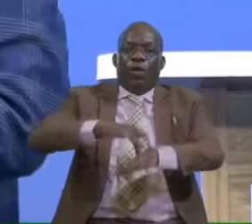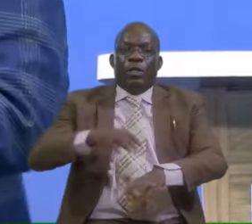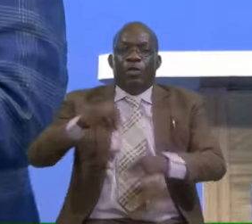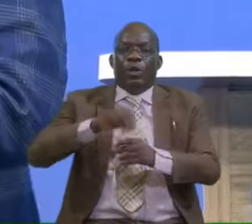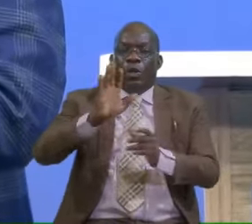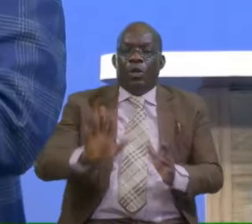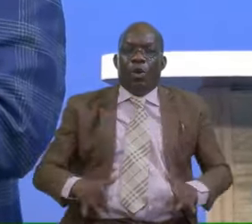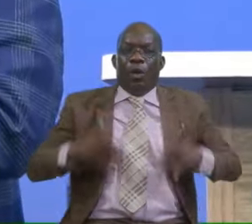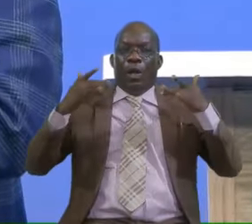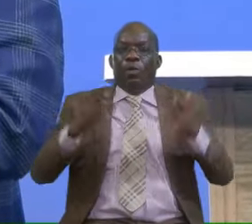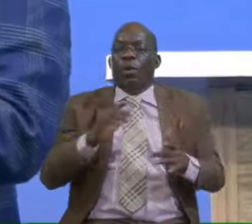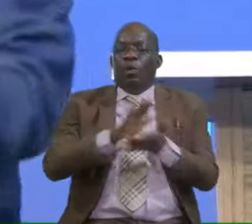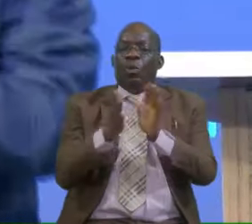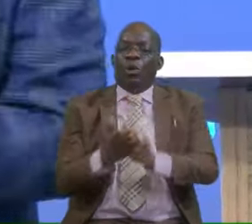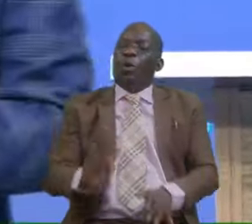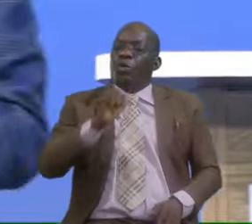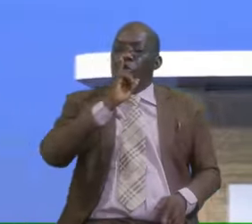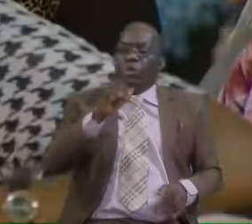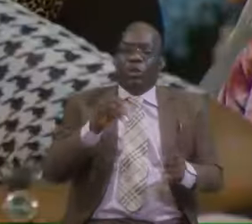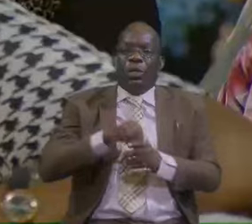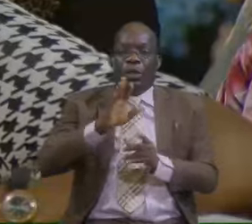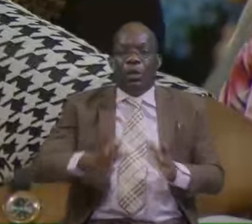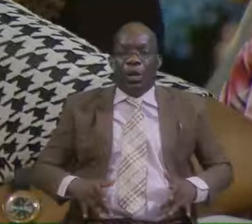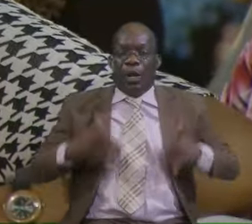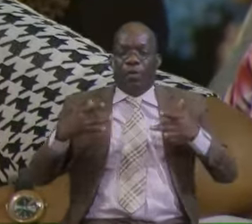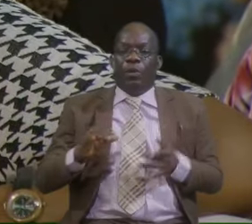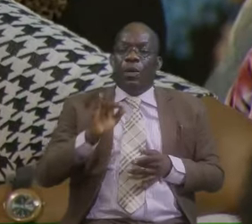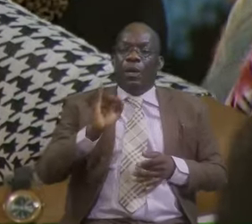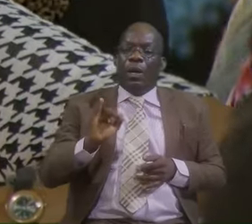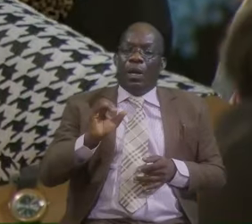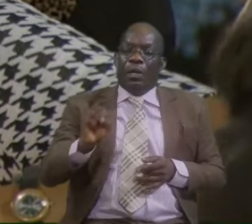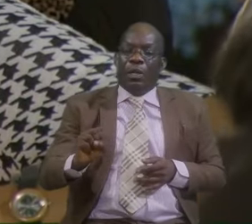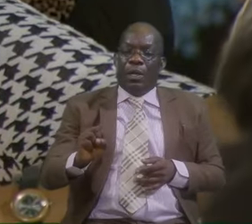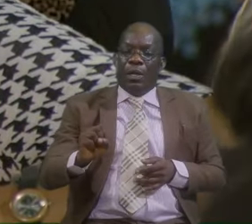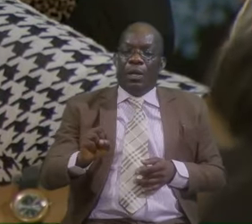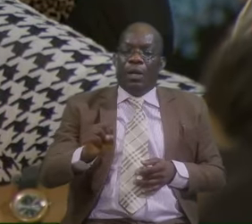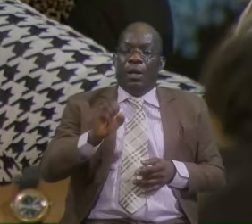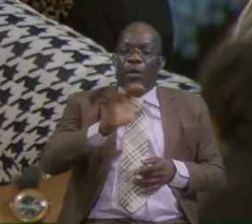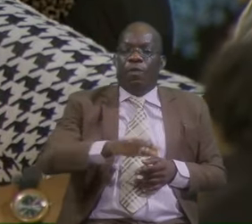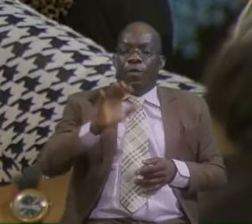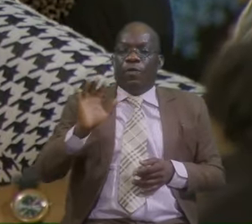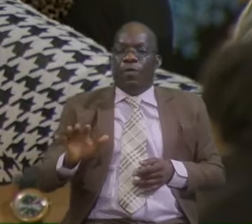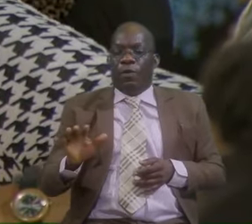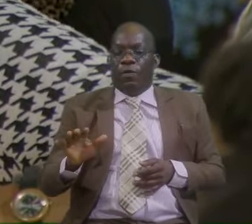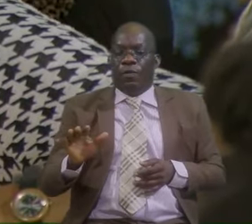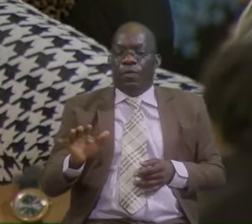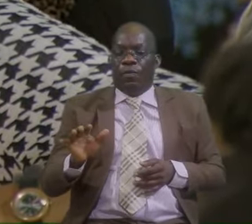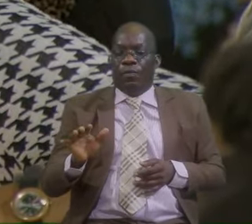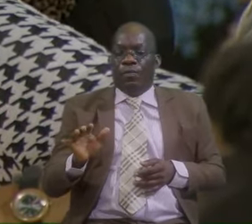becomes a reality in your life? Isaiah chapter 55, I'm reading